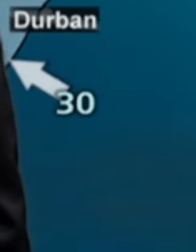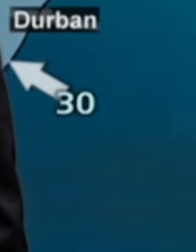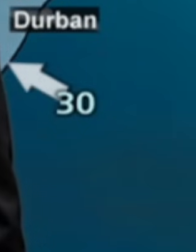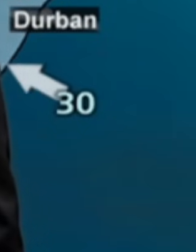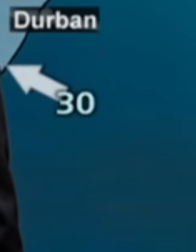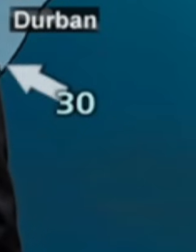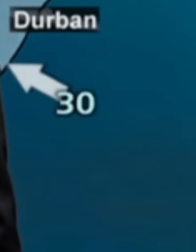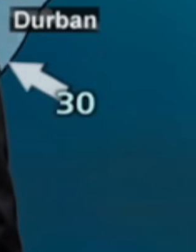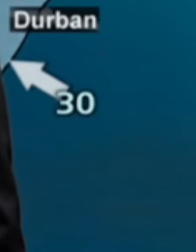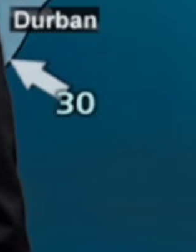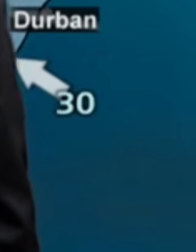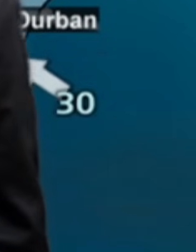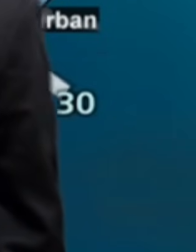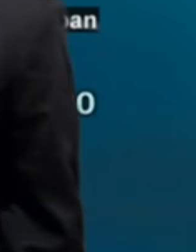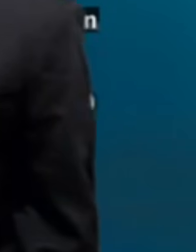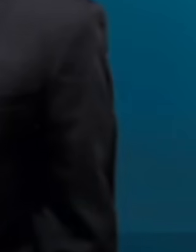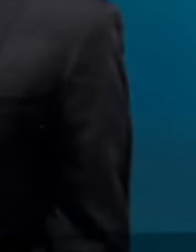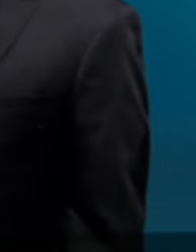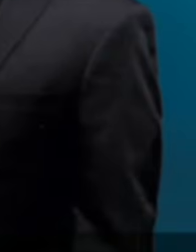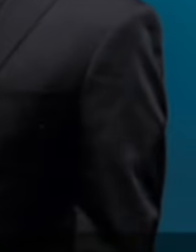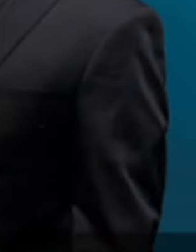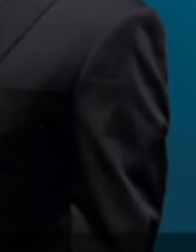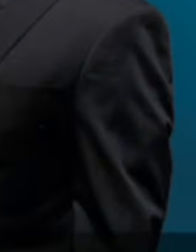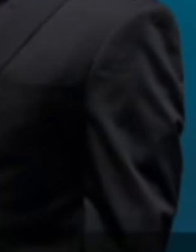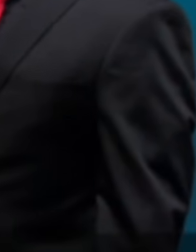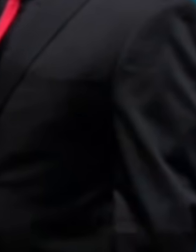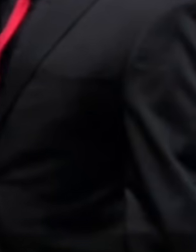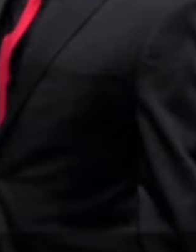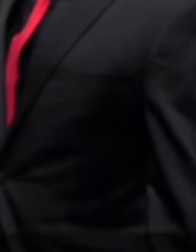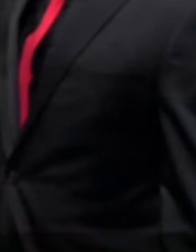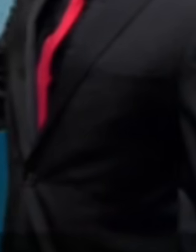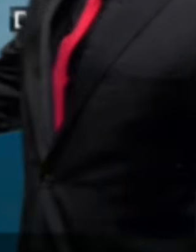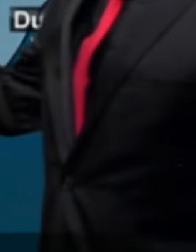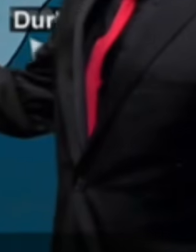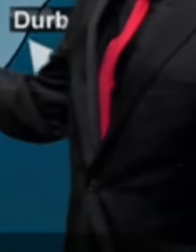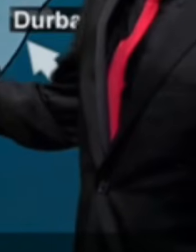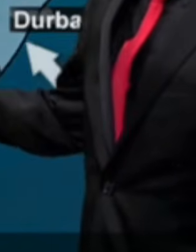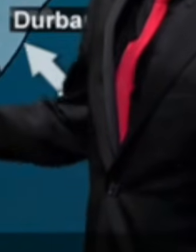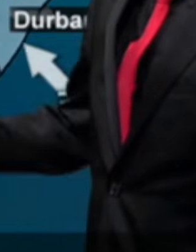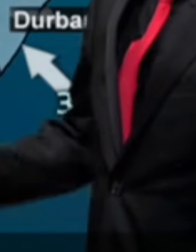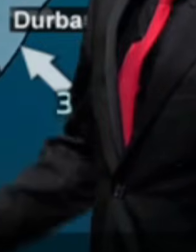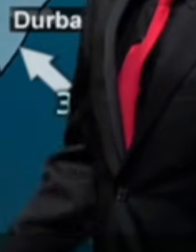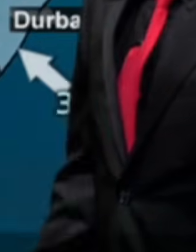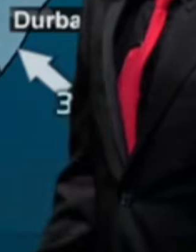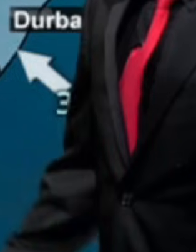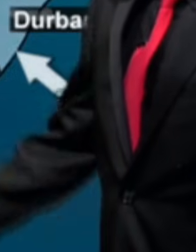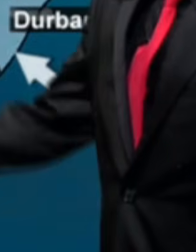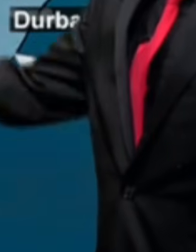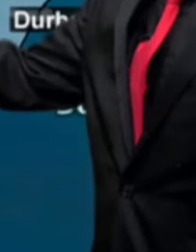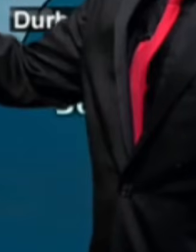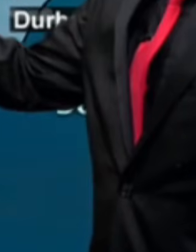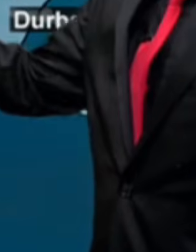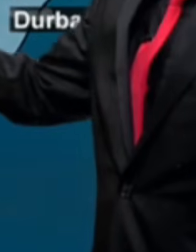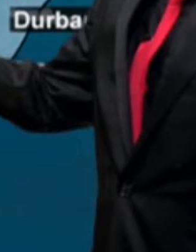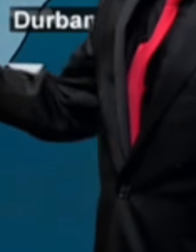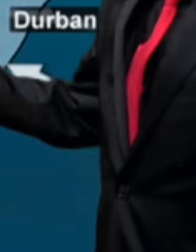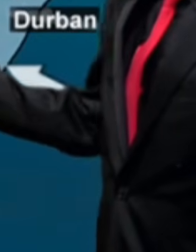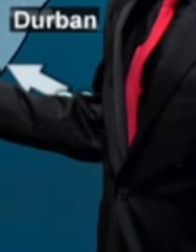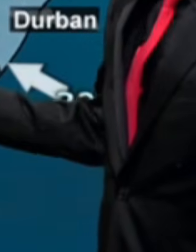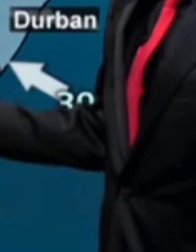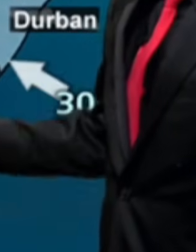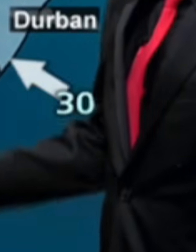Madumeša go tša bosomogodi wa SABC bošomo le kgone re bona gabotse kgonagalo tše di botse tša dipula di ka di le gabotse ka Afrika Borwa ditheo di tšwa godimo ka dikarolong tša ka Botswana